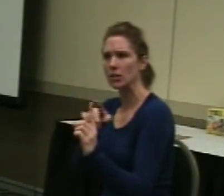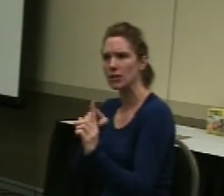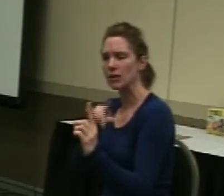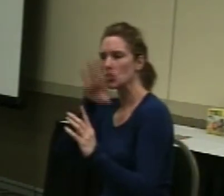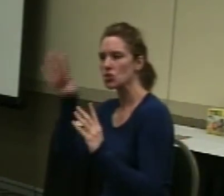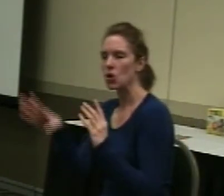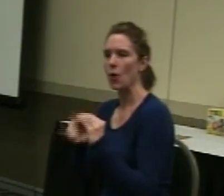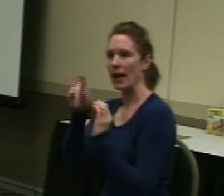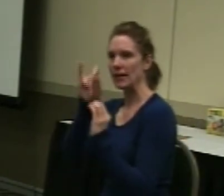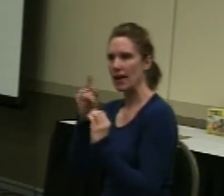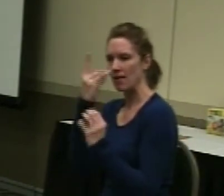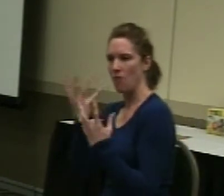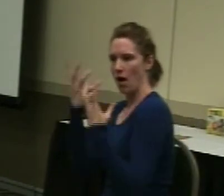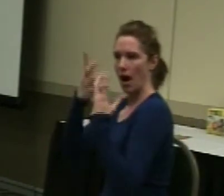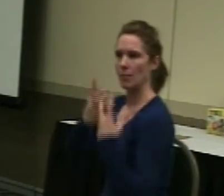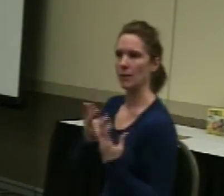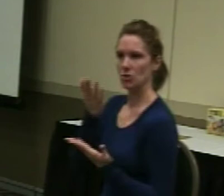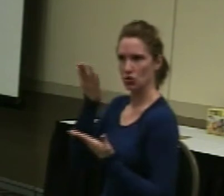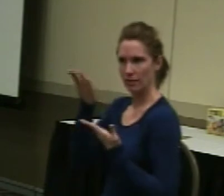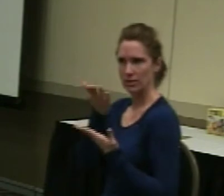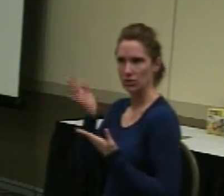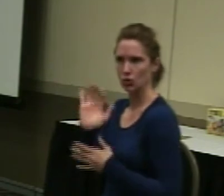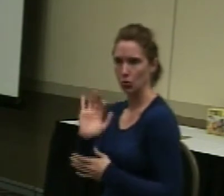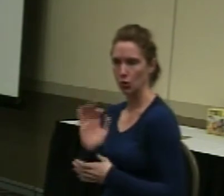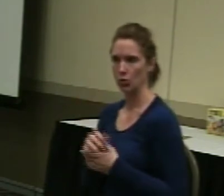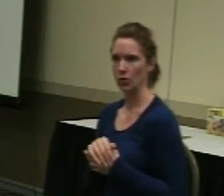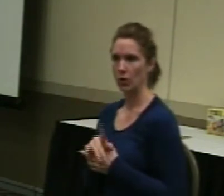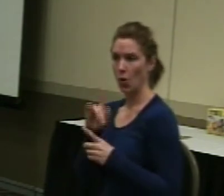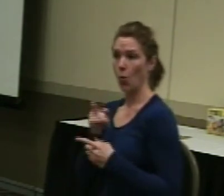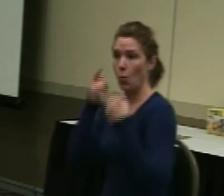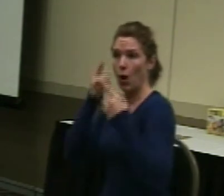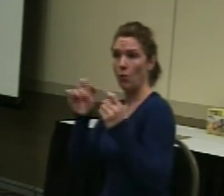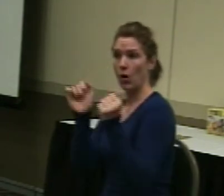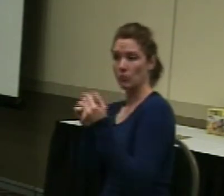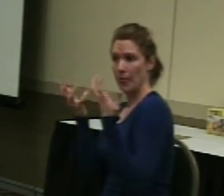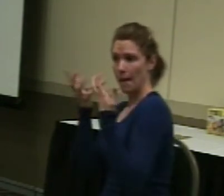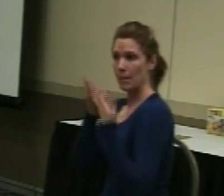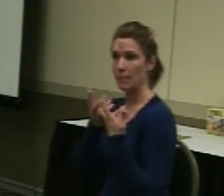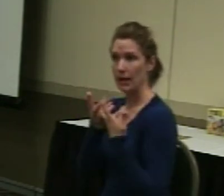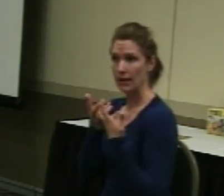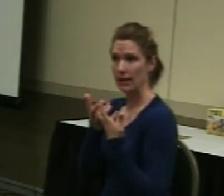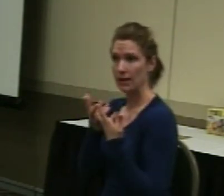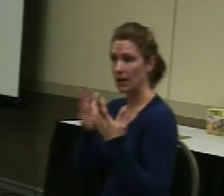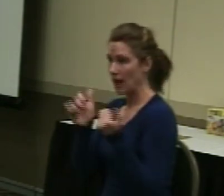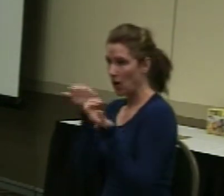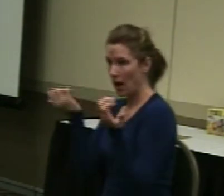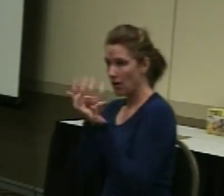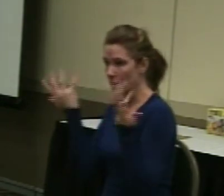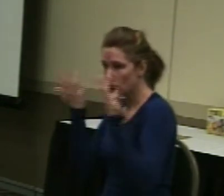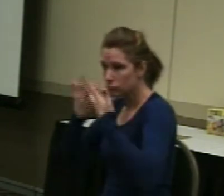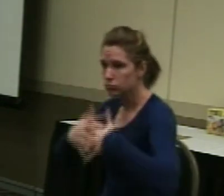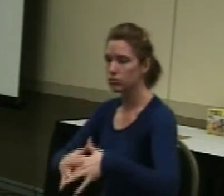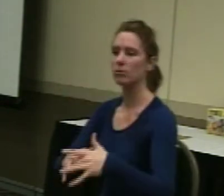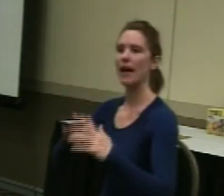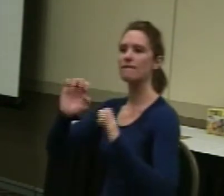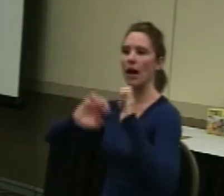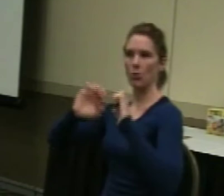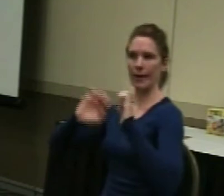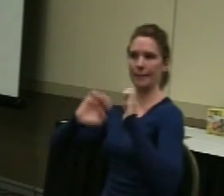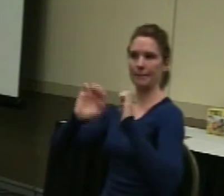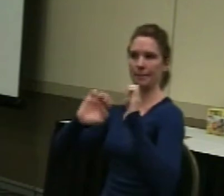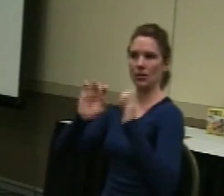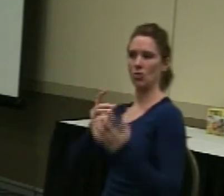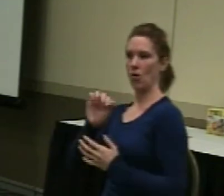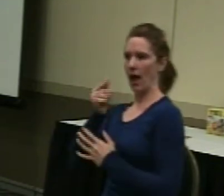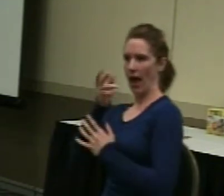implementation purposes, what really works when you're implementing, and then what really works, how did all this come together? Evaluating. So you're aggregating,